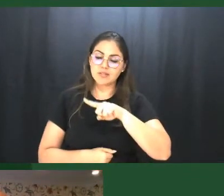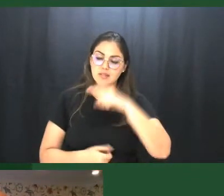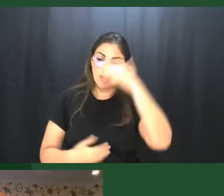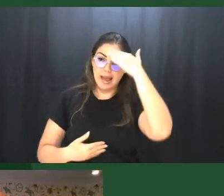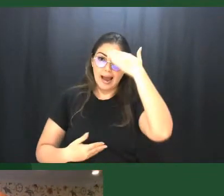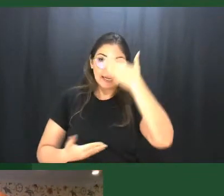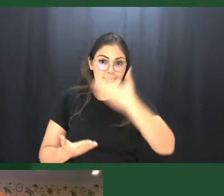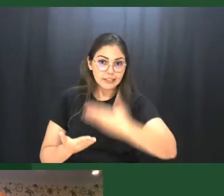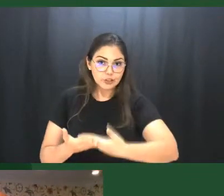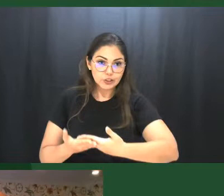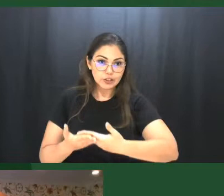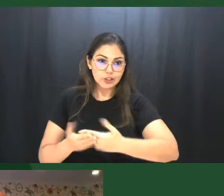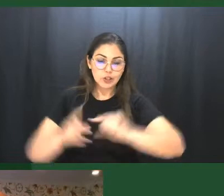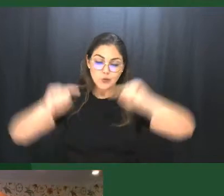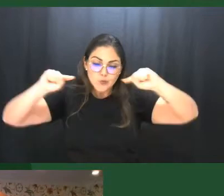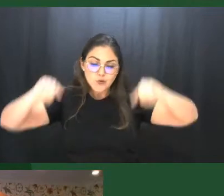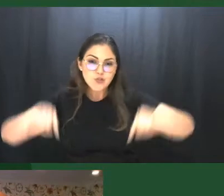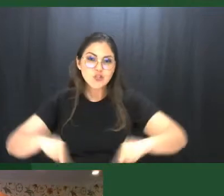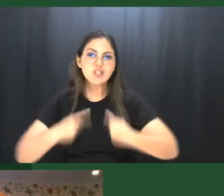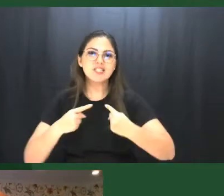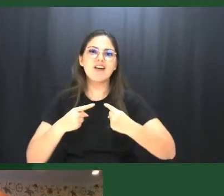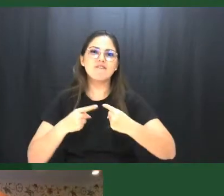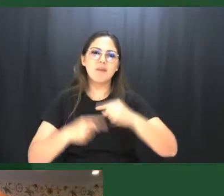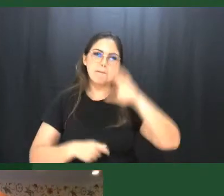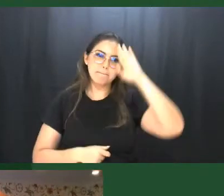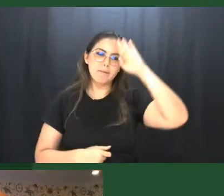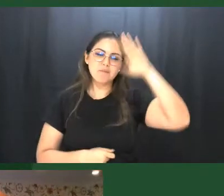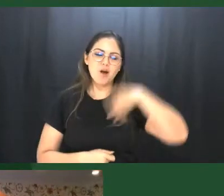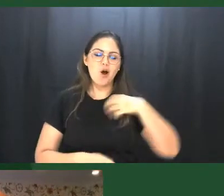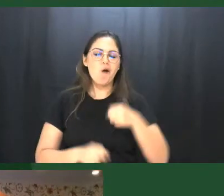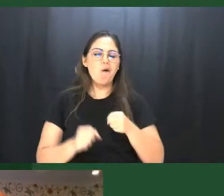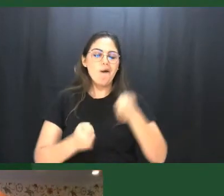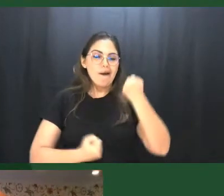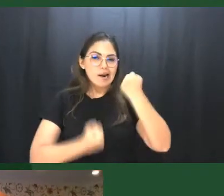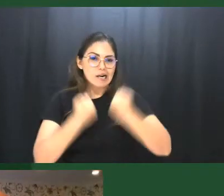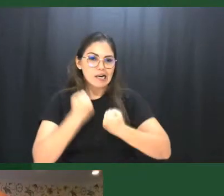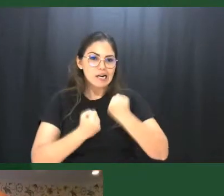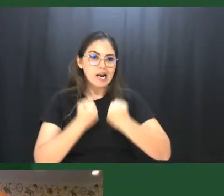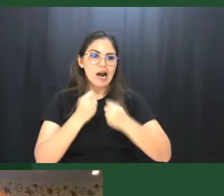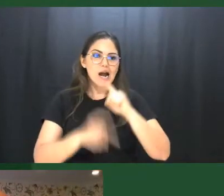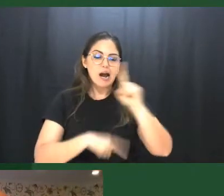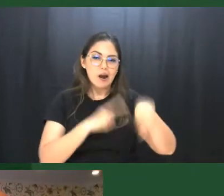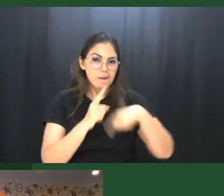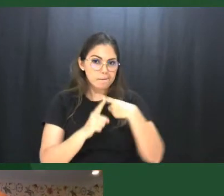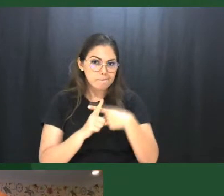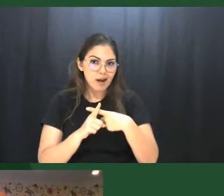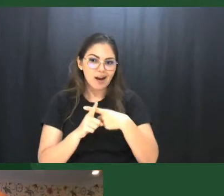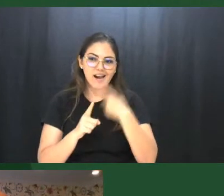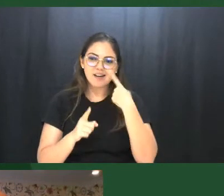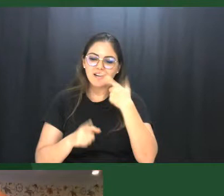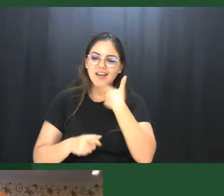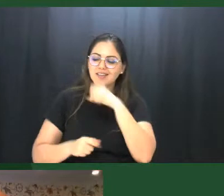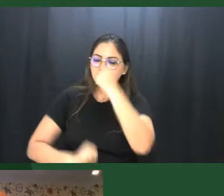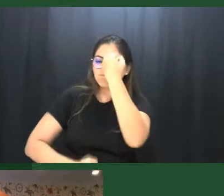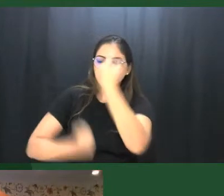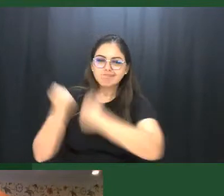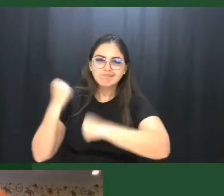balance between human control versus computer automation? Do we are talking about responsibility